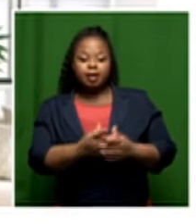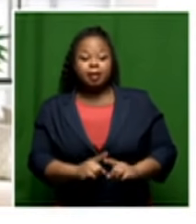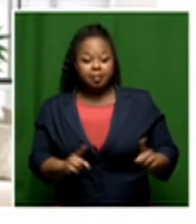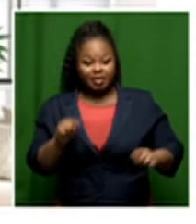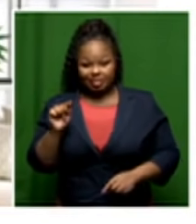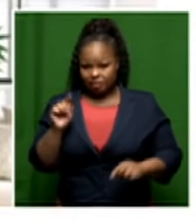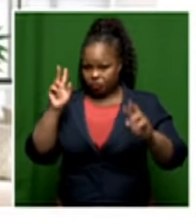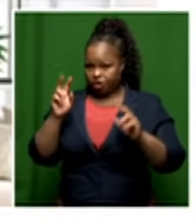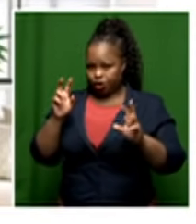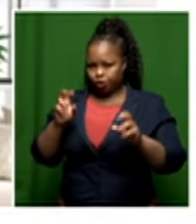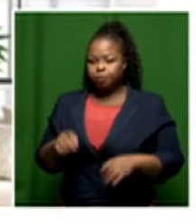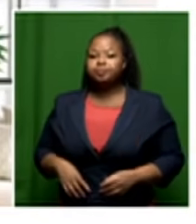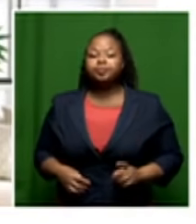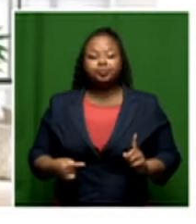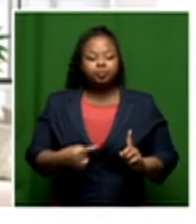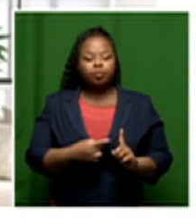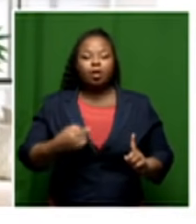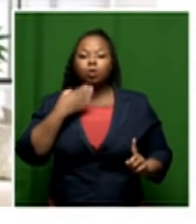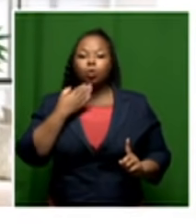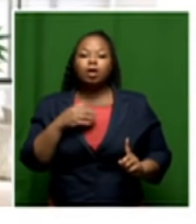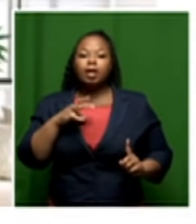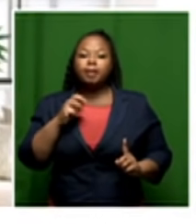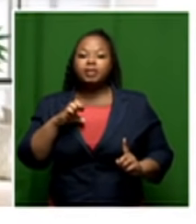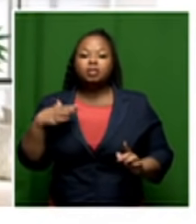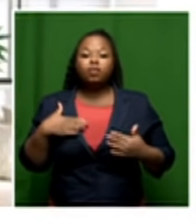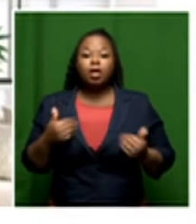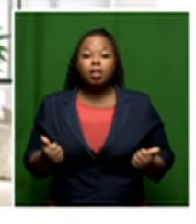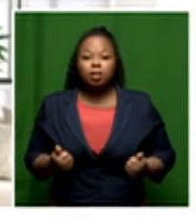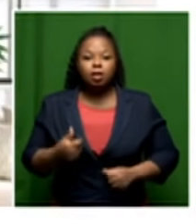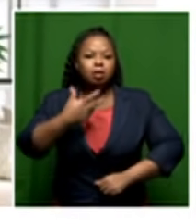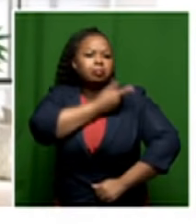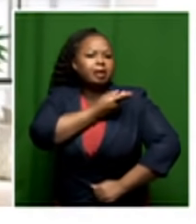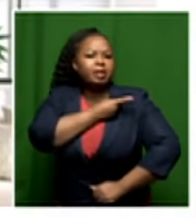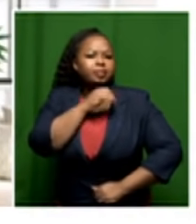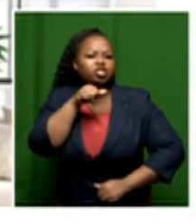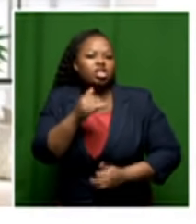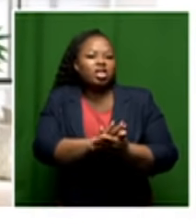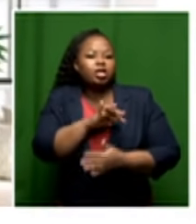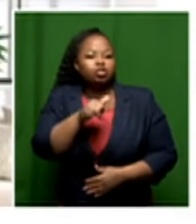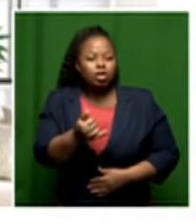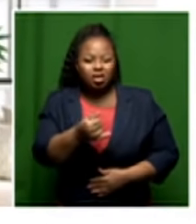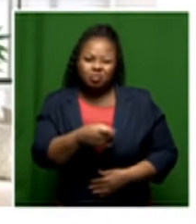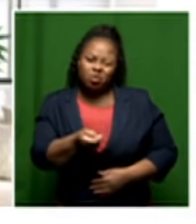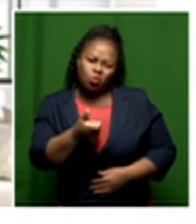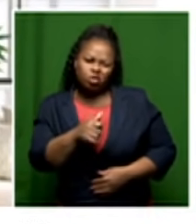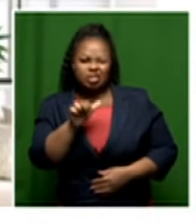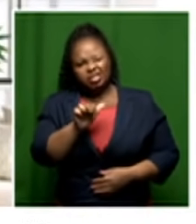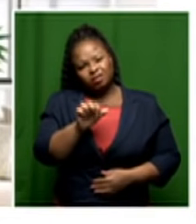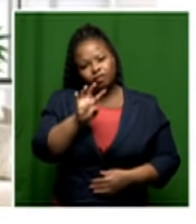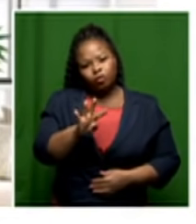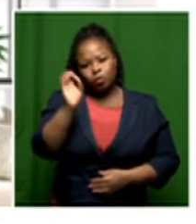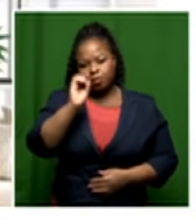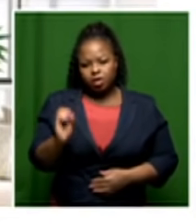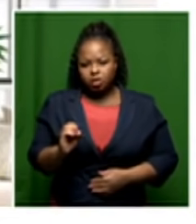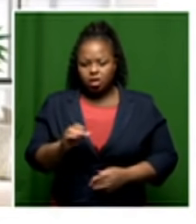MEC. She took the J&J vaccine, and the J&J vaccine actually gives you somewhere around 64%